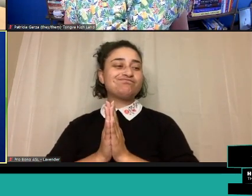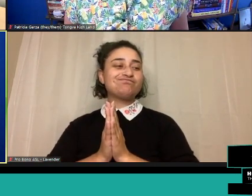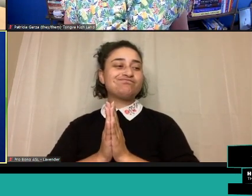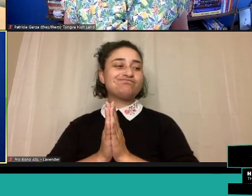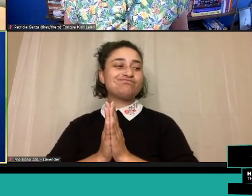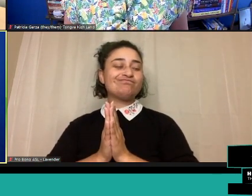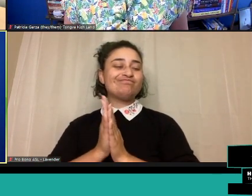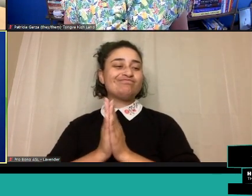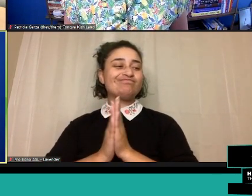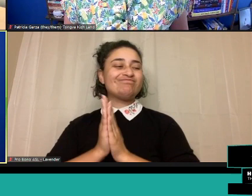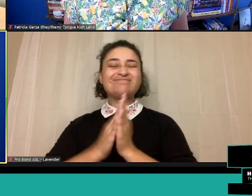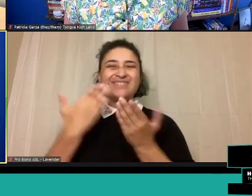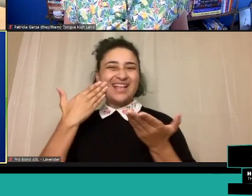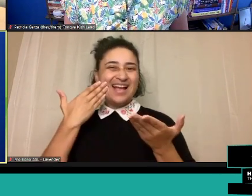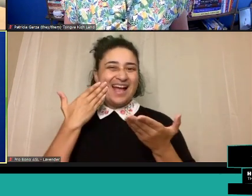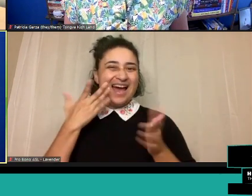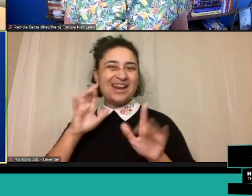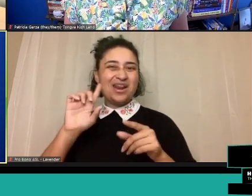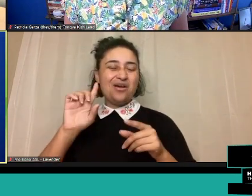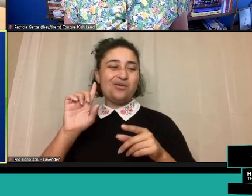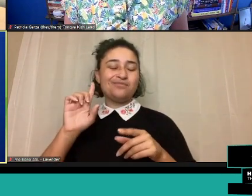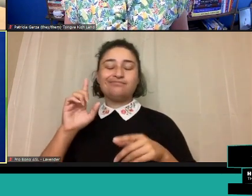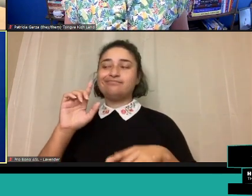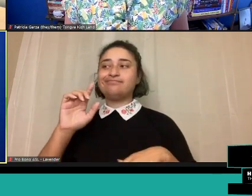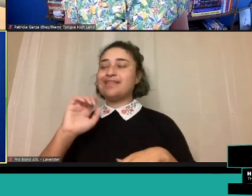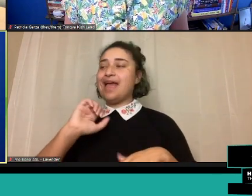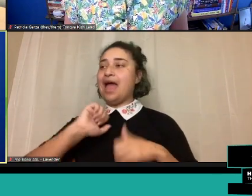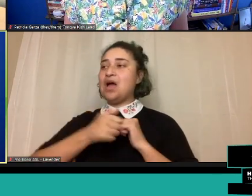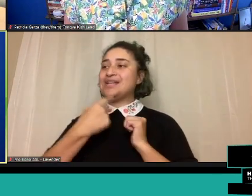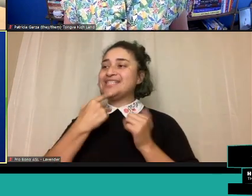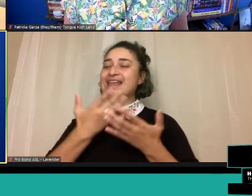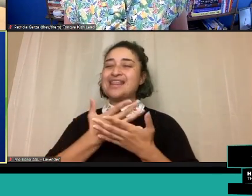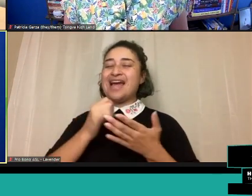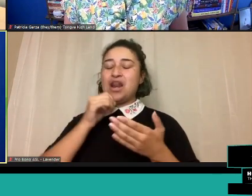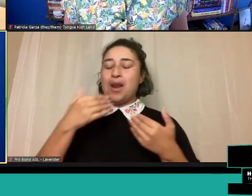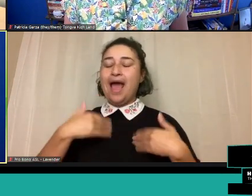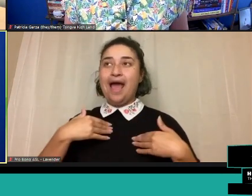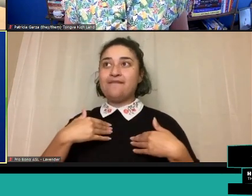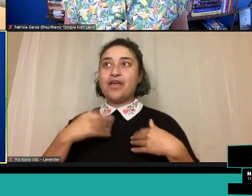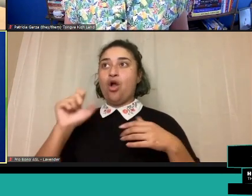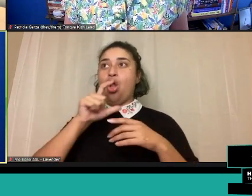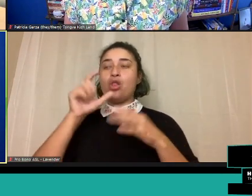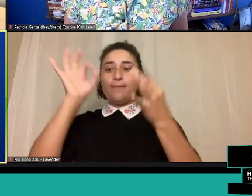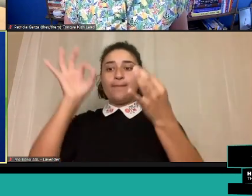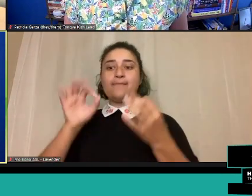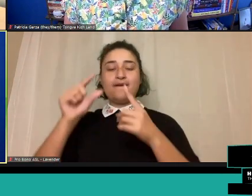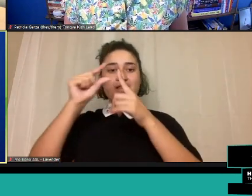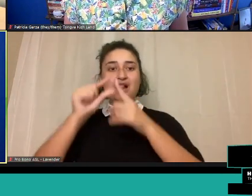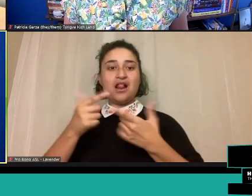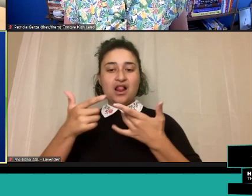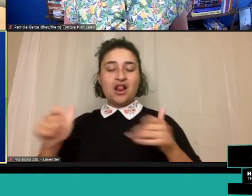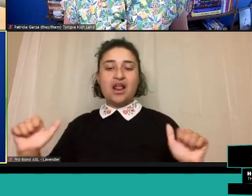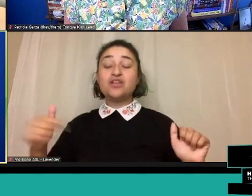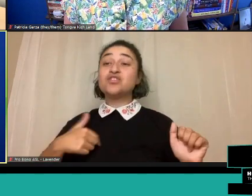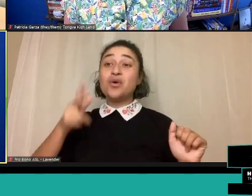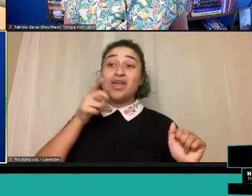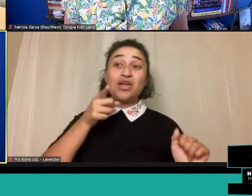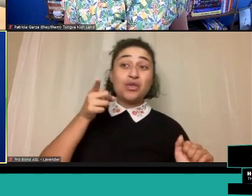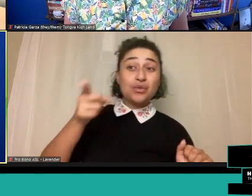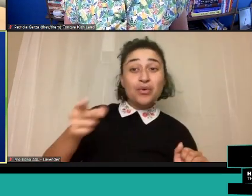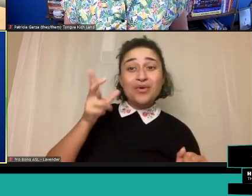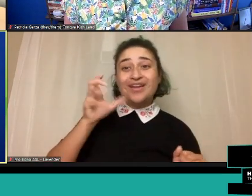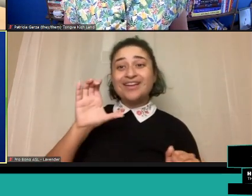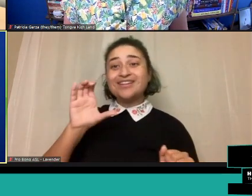I don't know how to say things, you know, and like, I don't have the vocabulary. And so hearing Chantal, hearing you, like, I'm